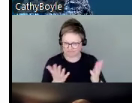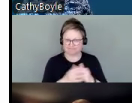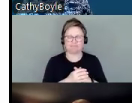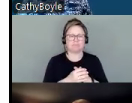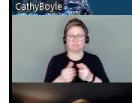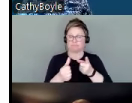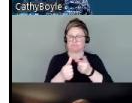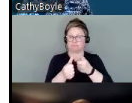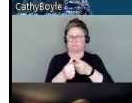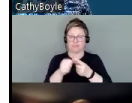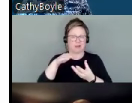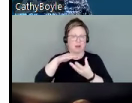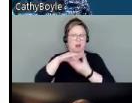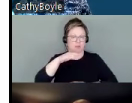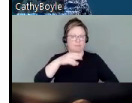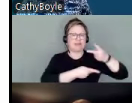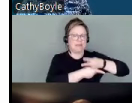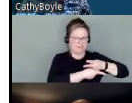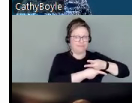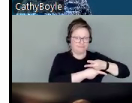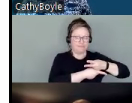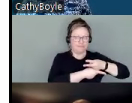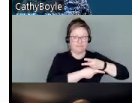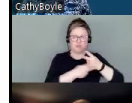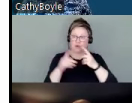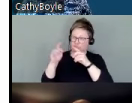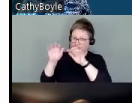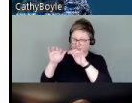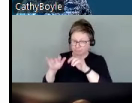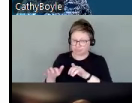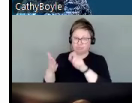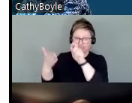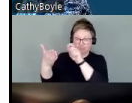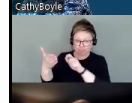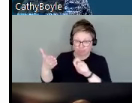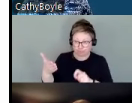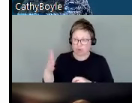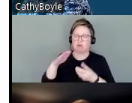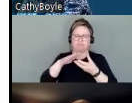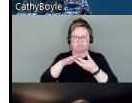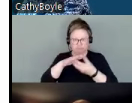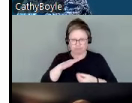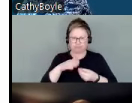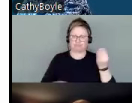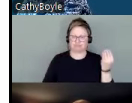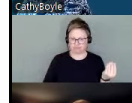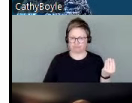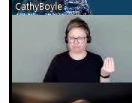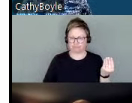a copy for your own records before submitting a paper application and print a copy of any online